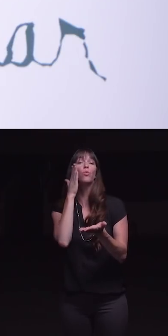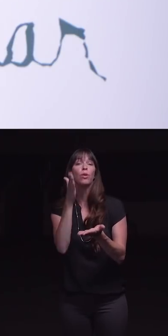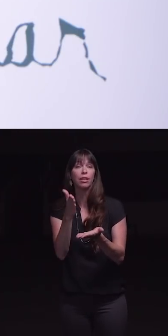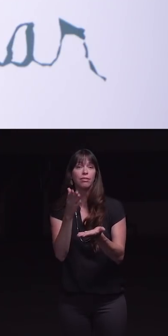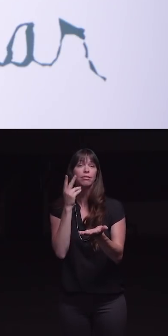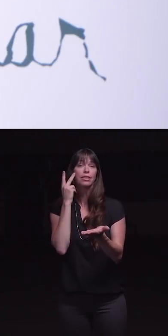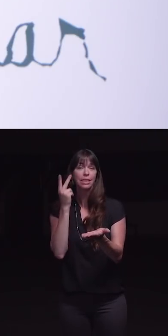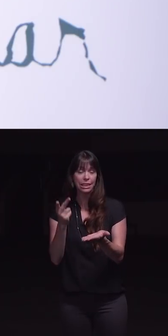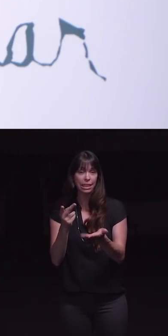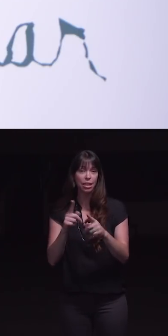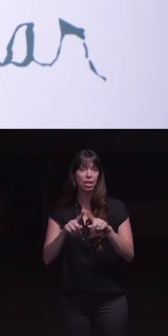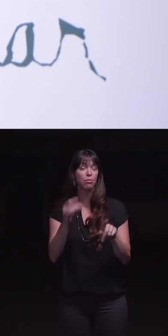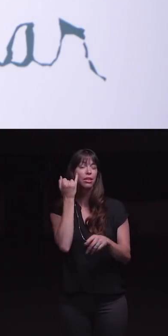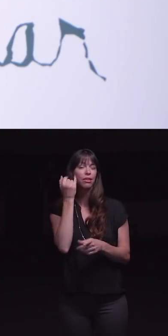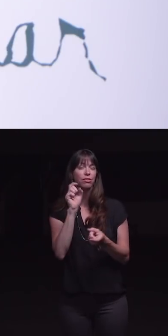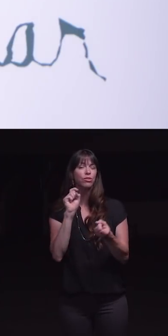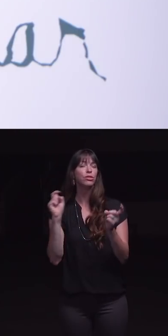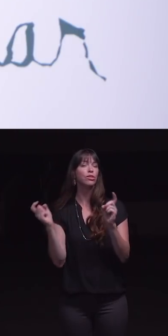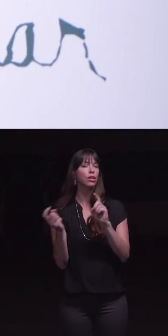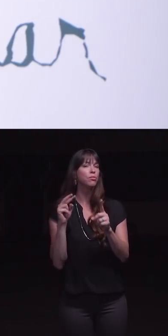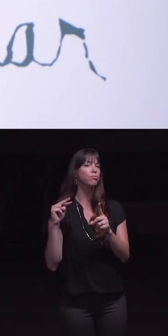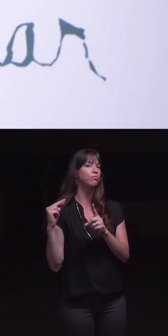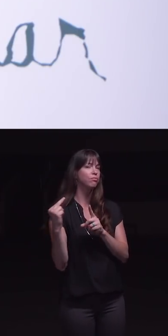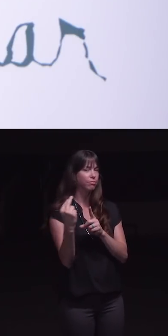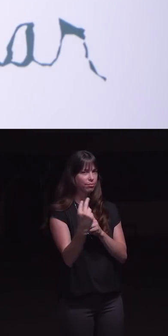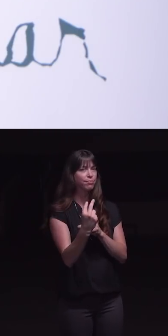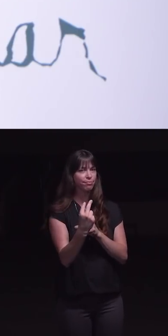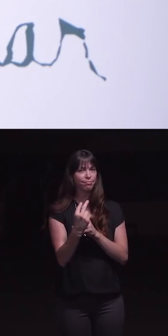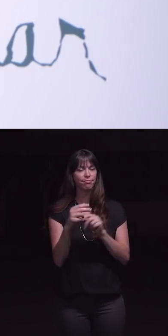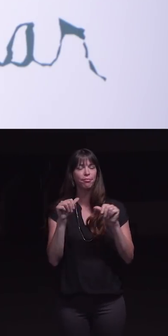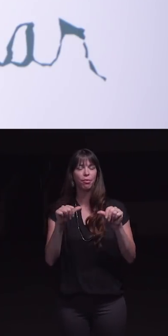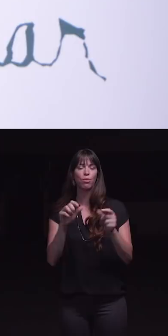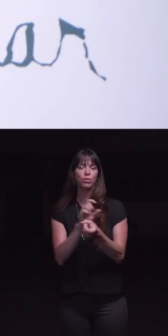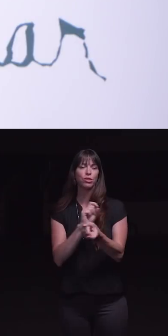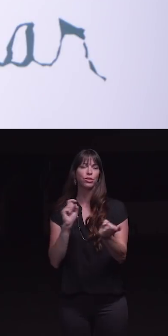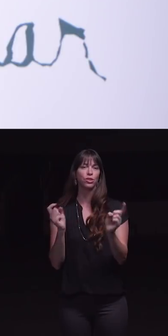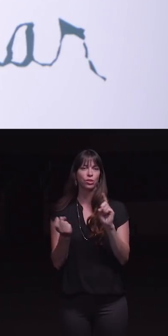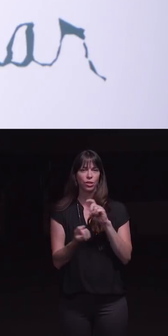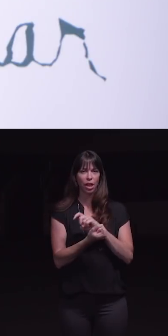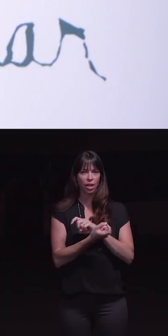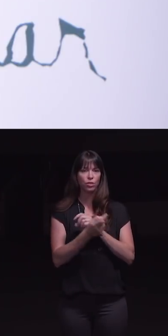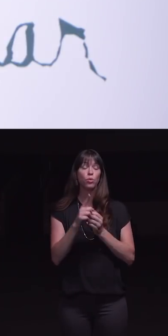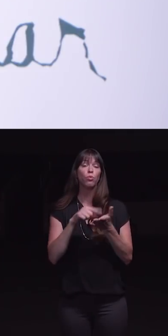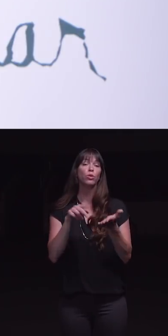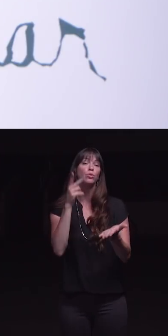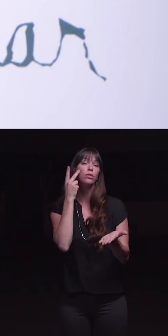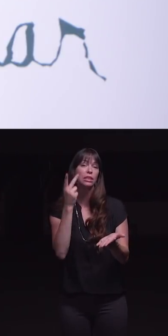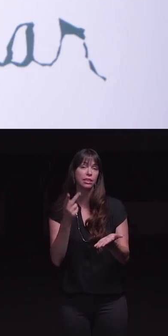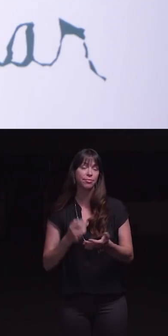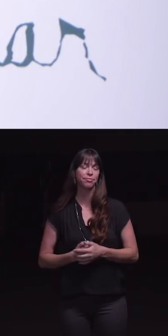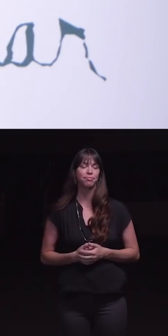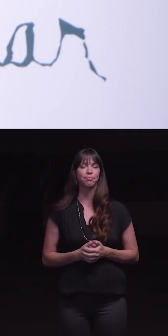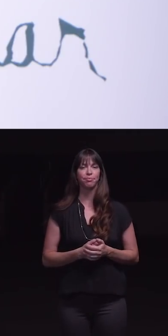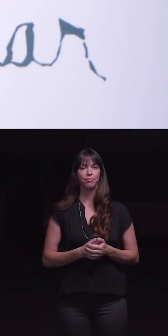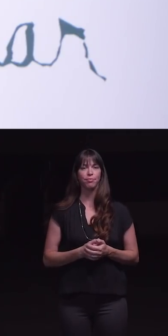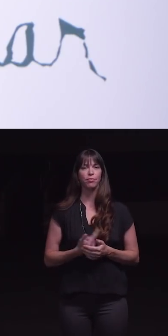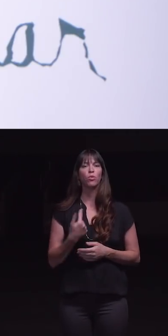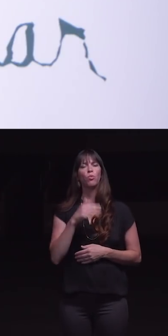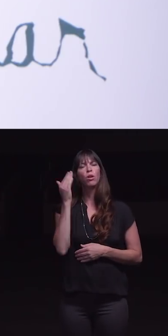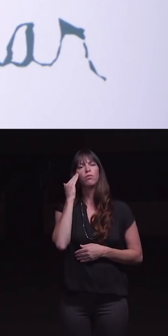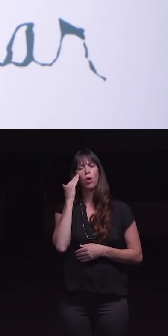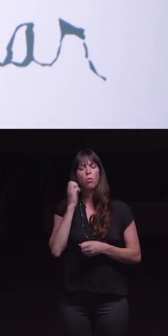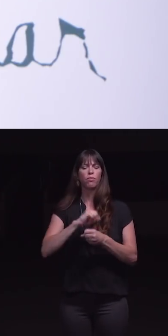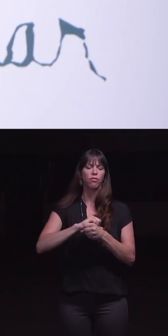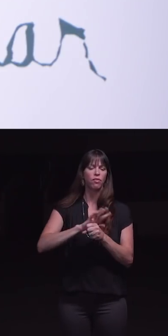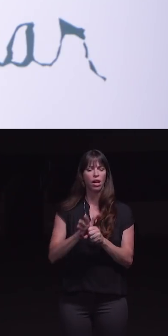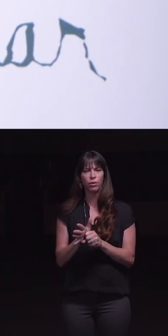are able to see. But if you change your perspective, you can change your field of vision. Now, we've heard